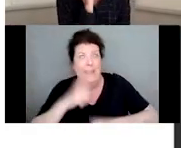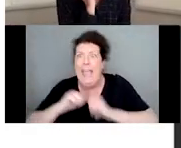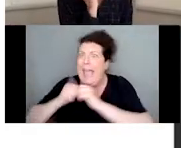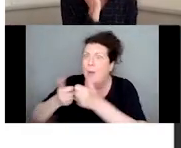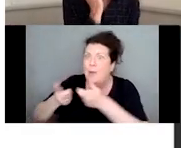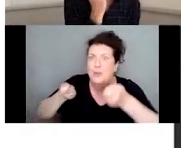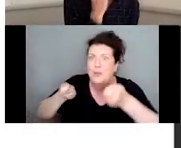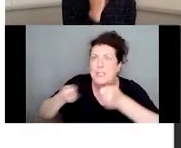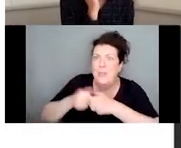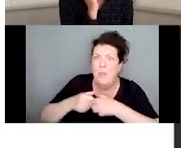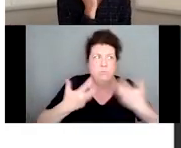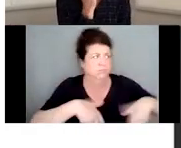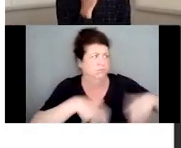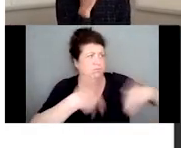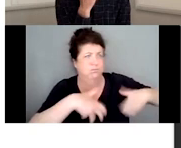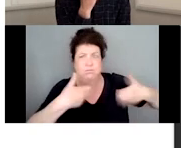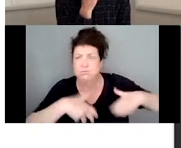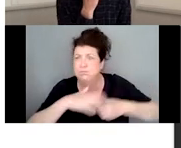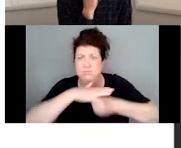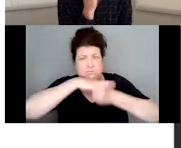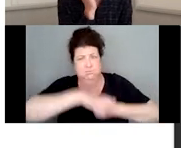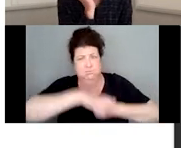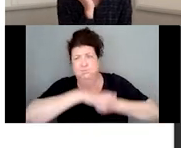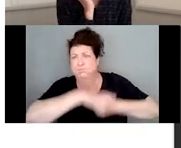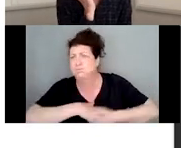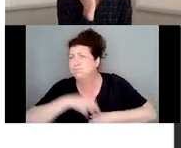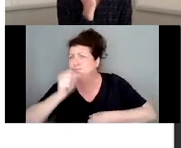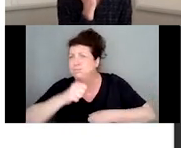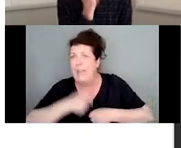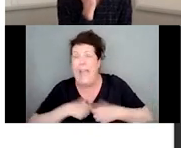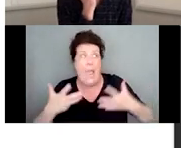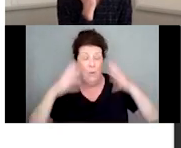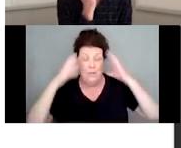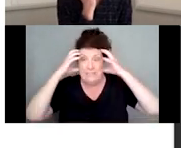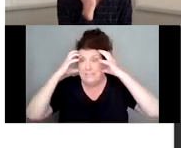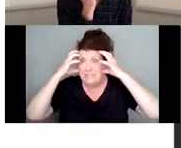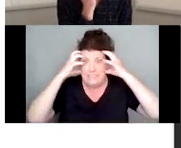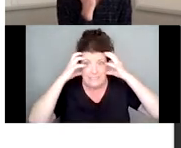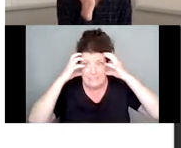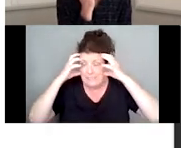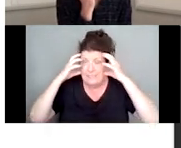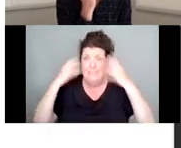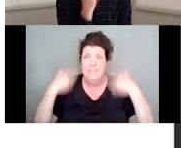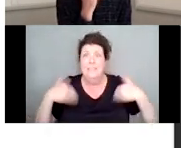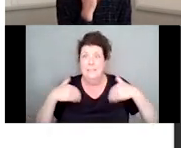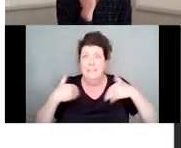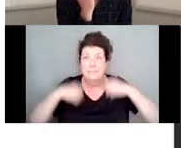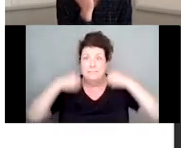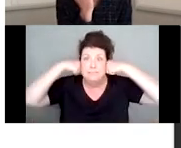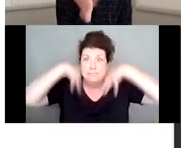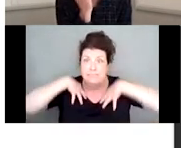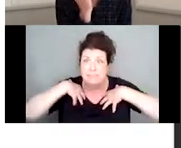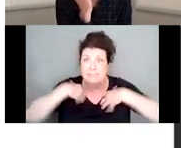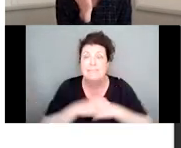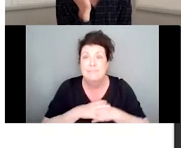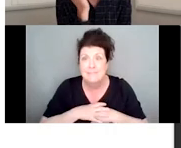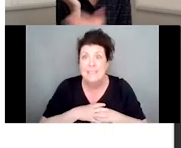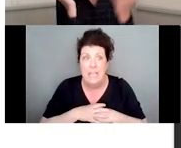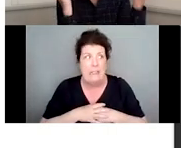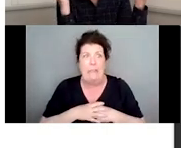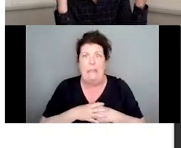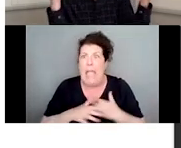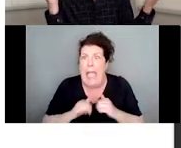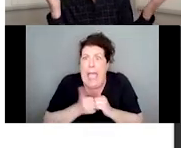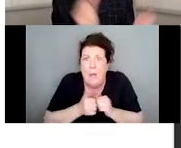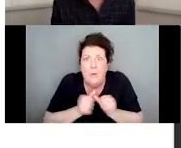tremendous amount of pressure. I was like, you know, a wreck. Um, I think I dealt with like, you know, how do you go